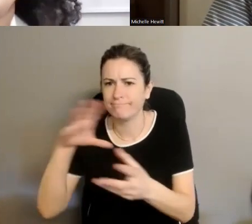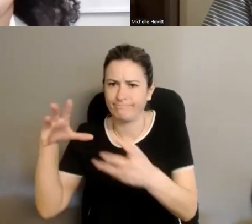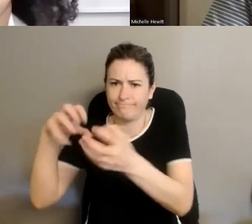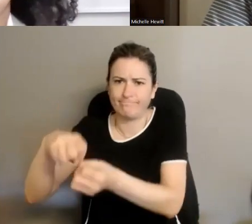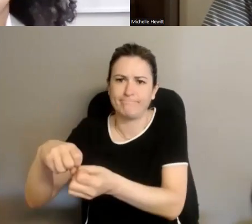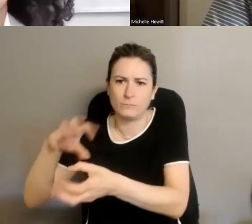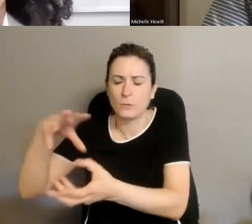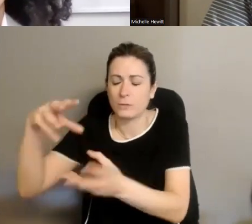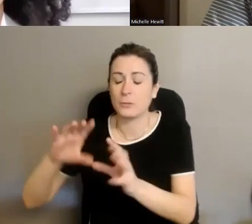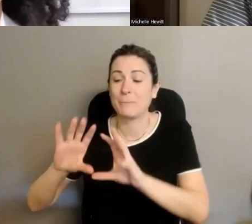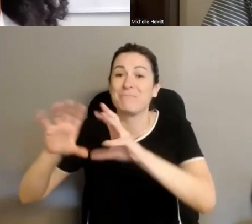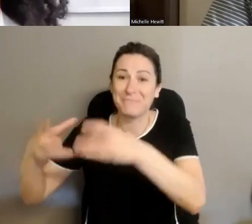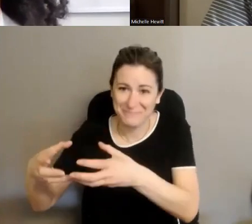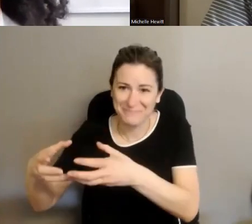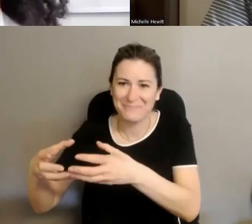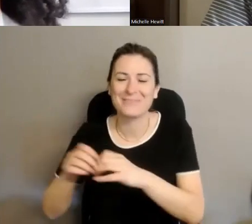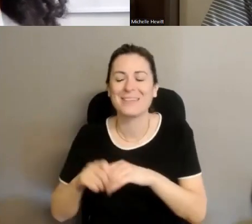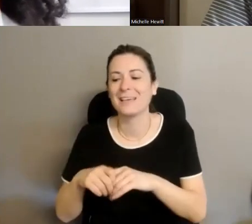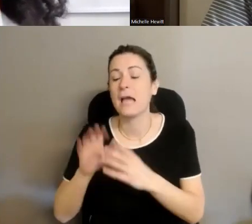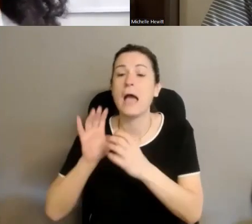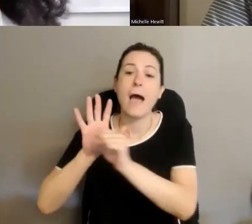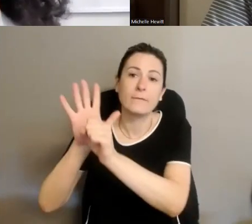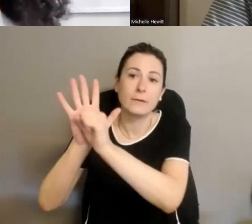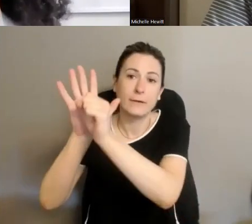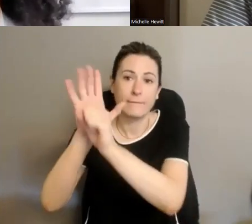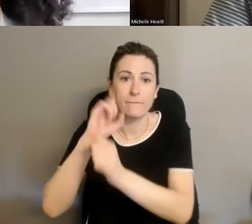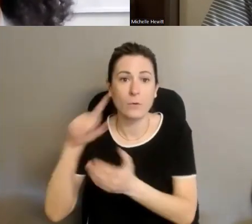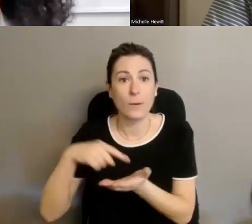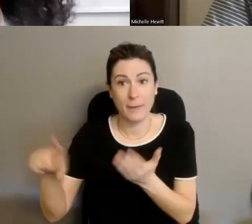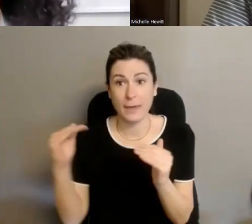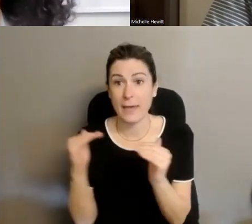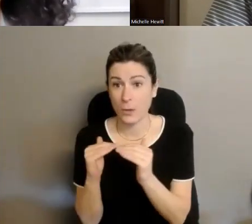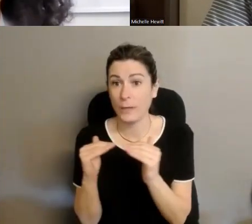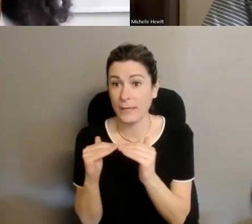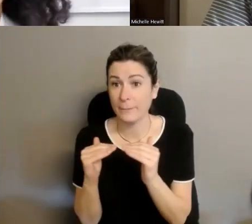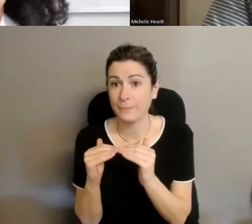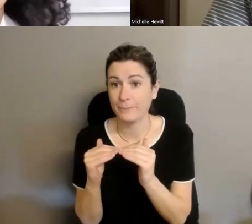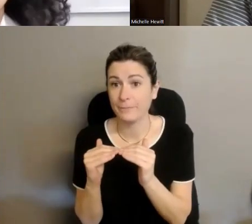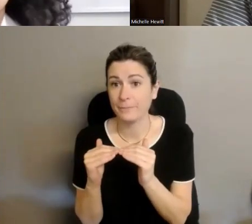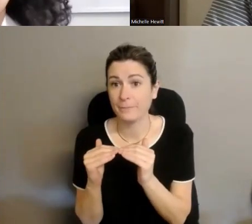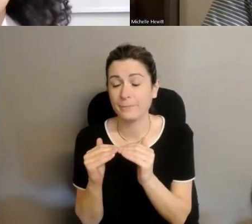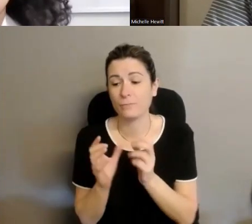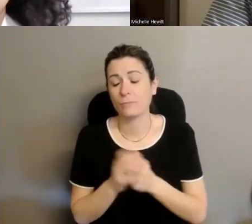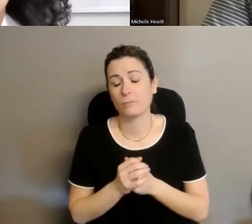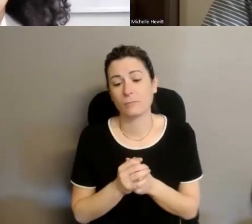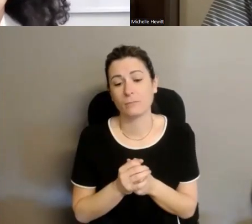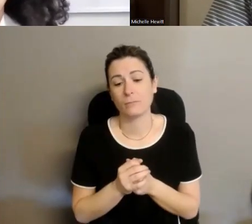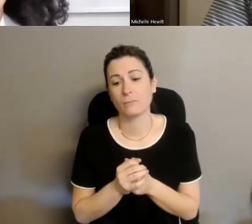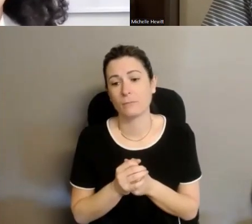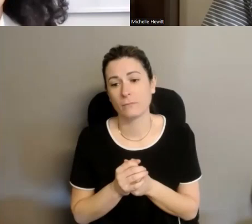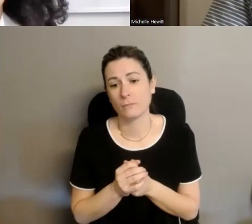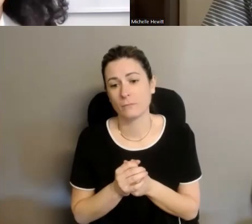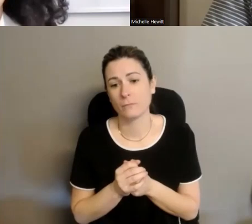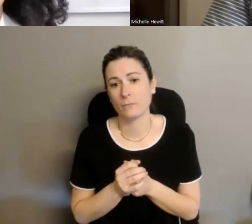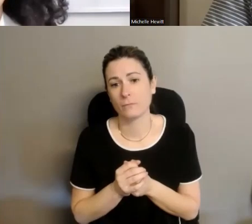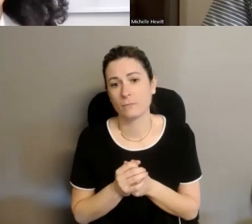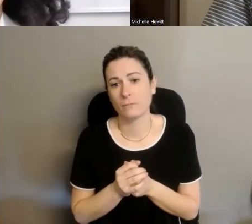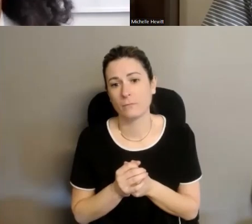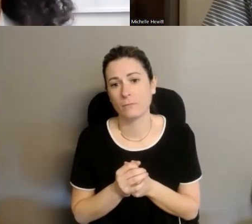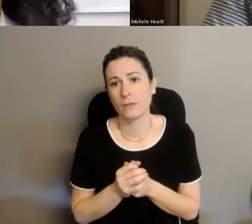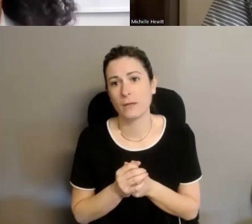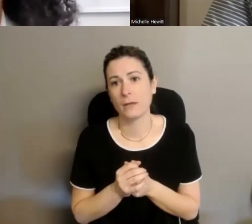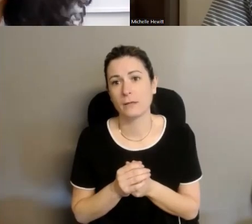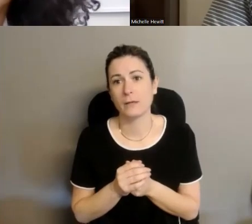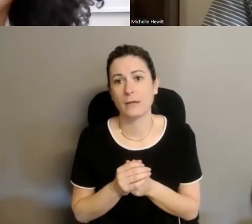equity. And I think this is an important issue here because of